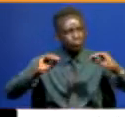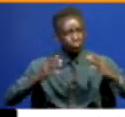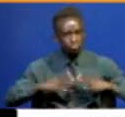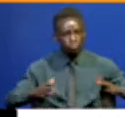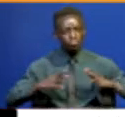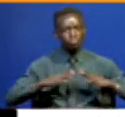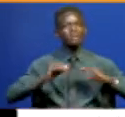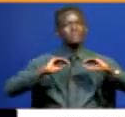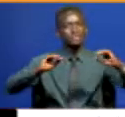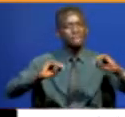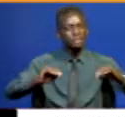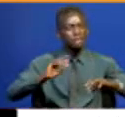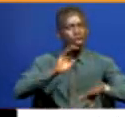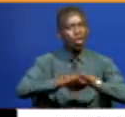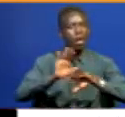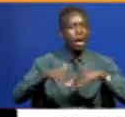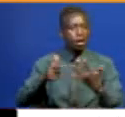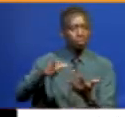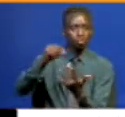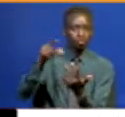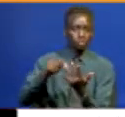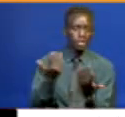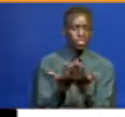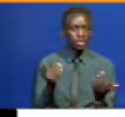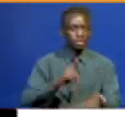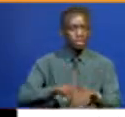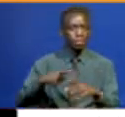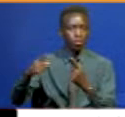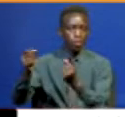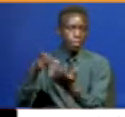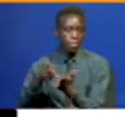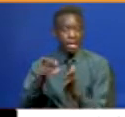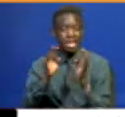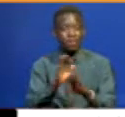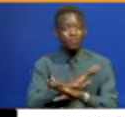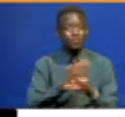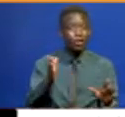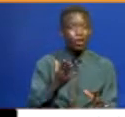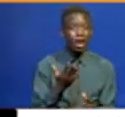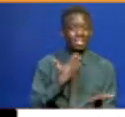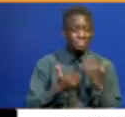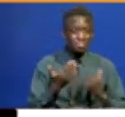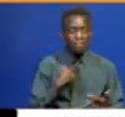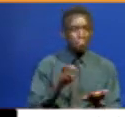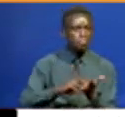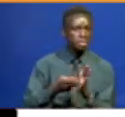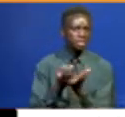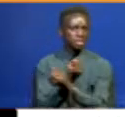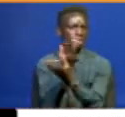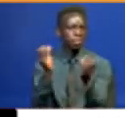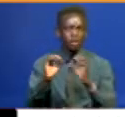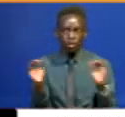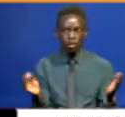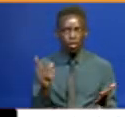buy. Because if there was no demand, there would be no supply. What is causing this